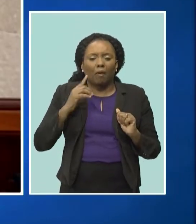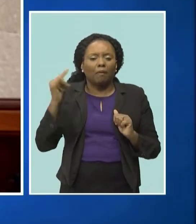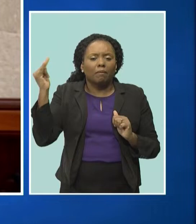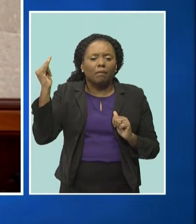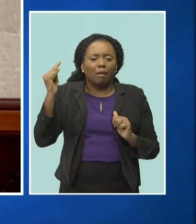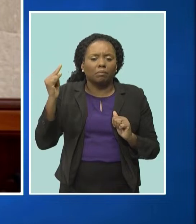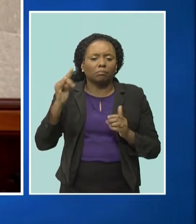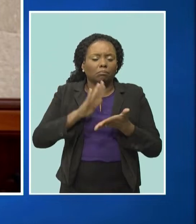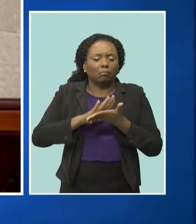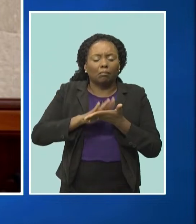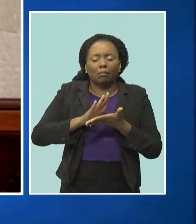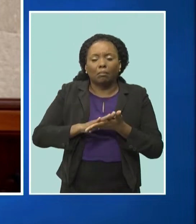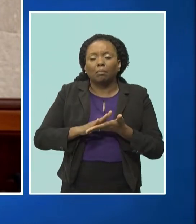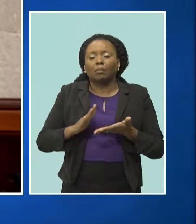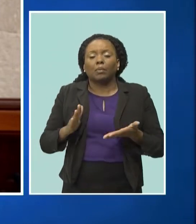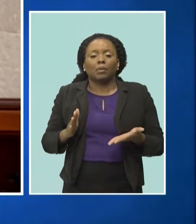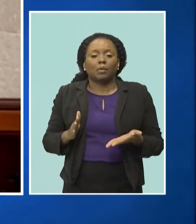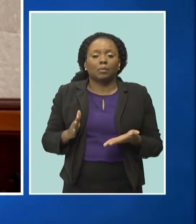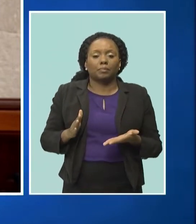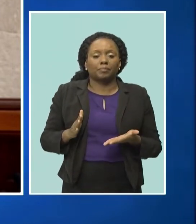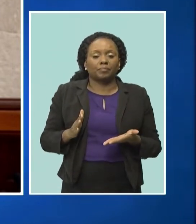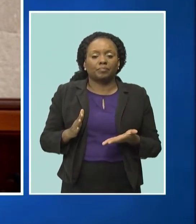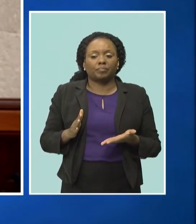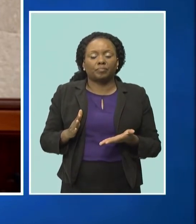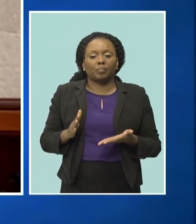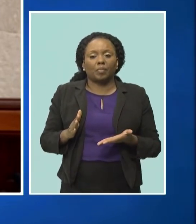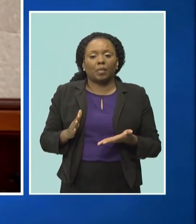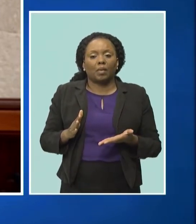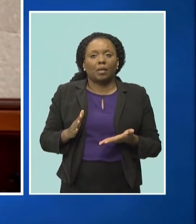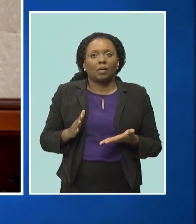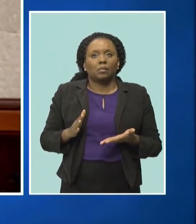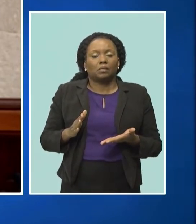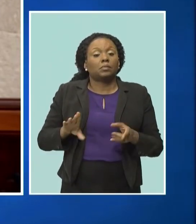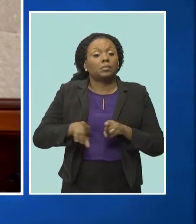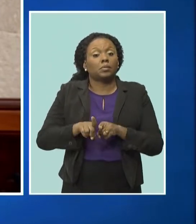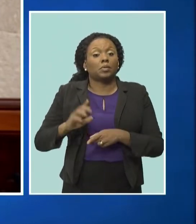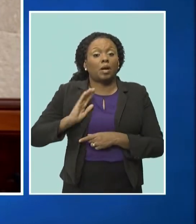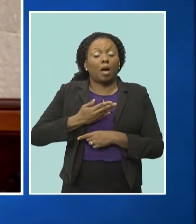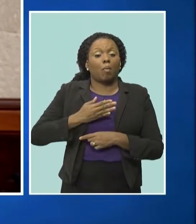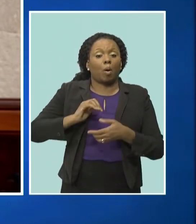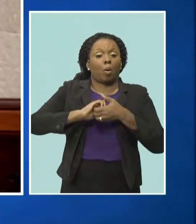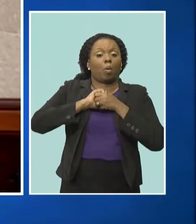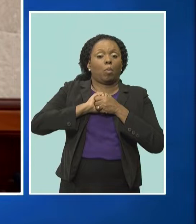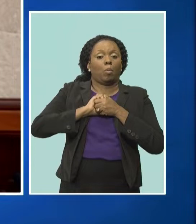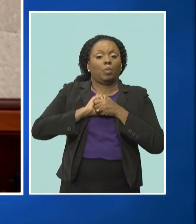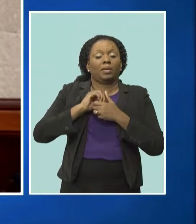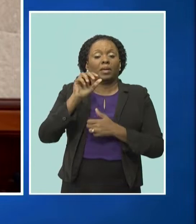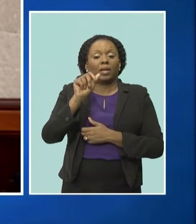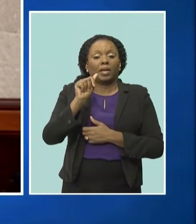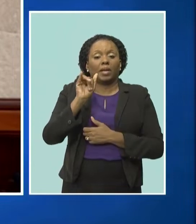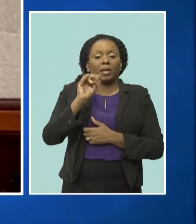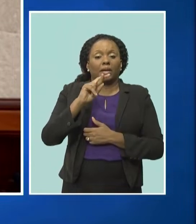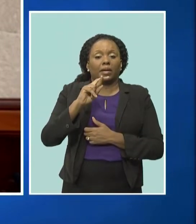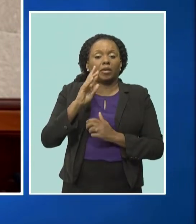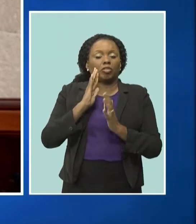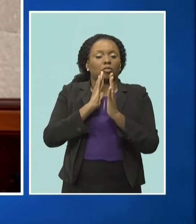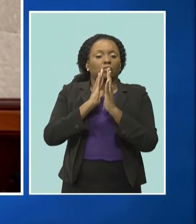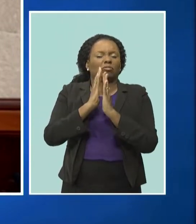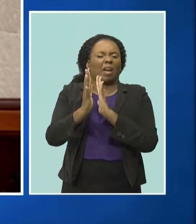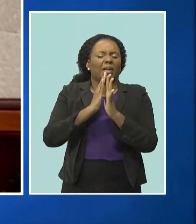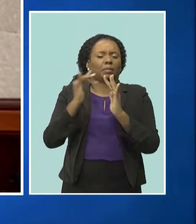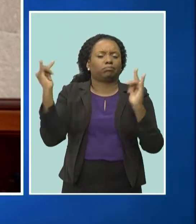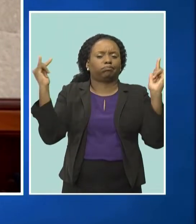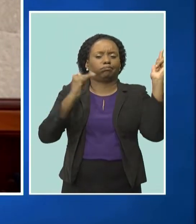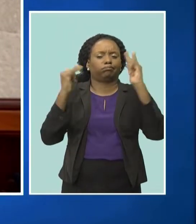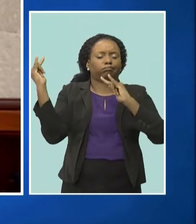of our own air traffic control tower, where we offer air navigation services,